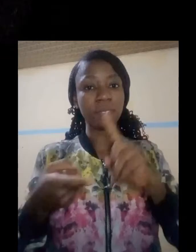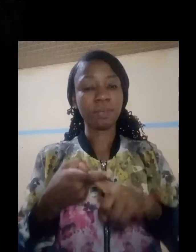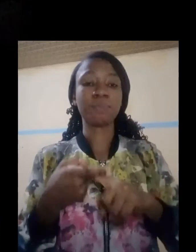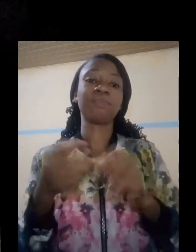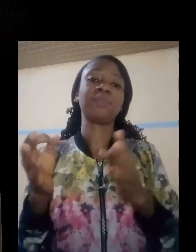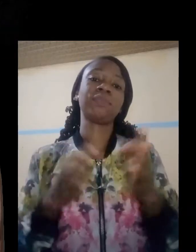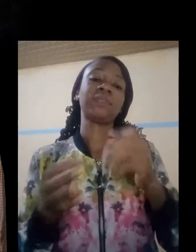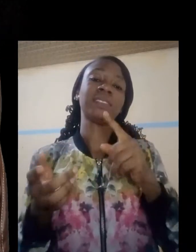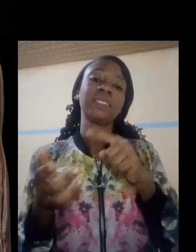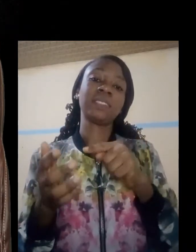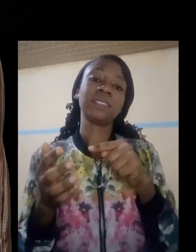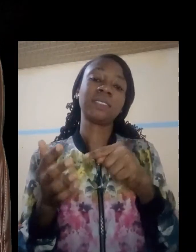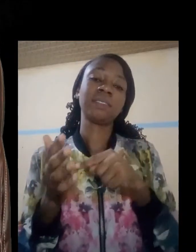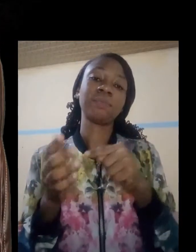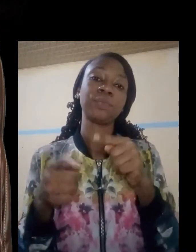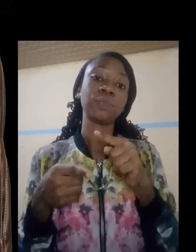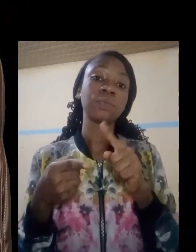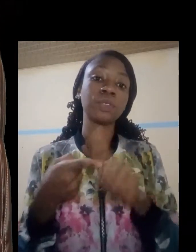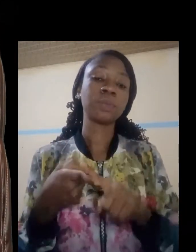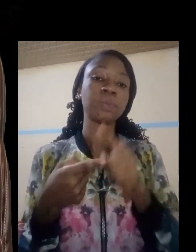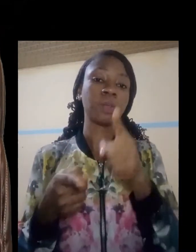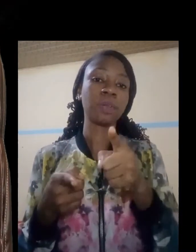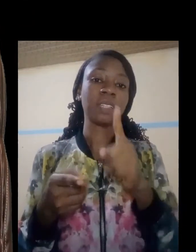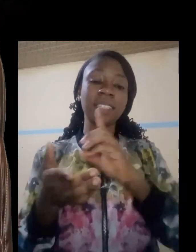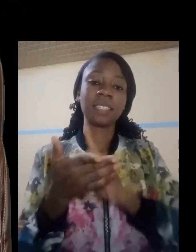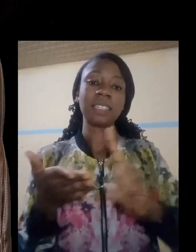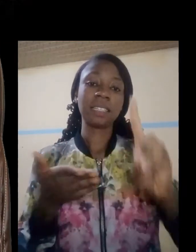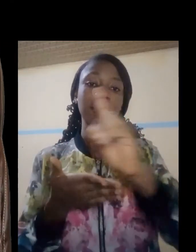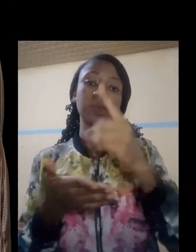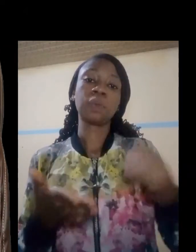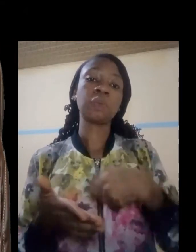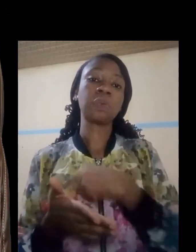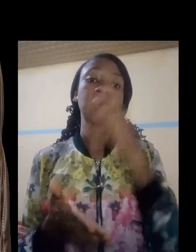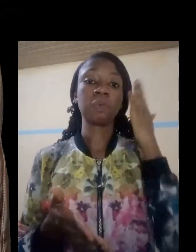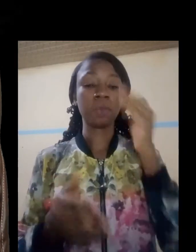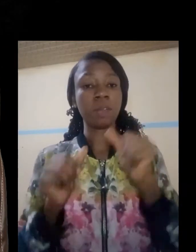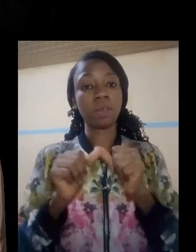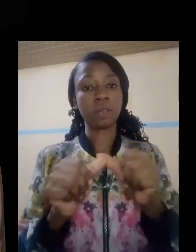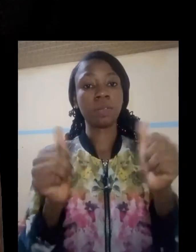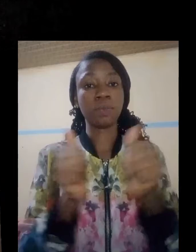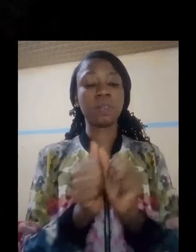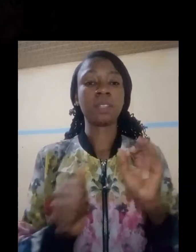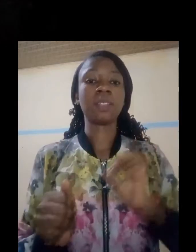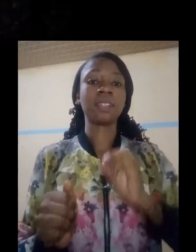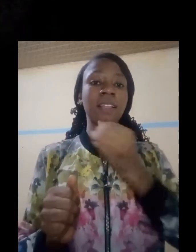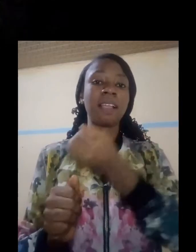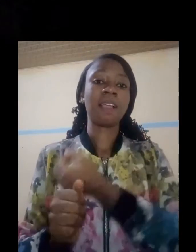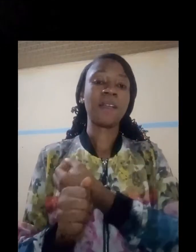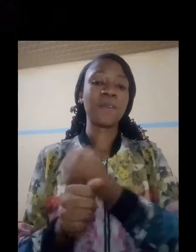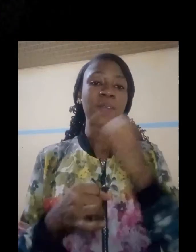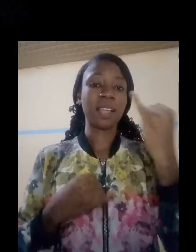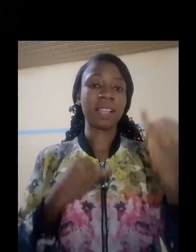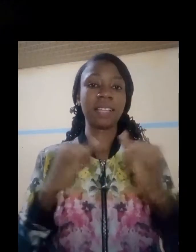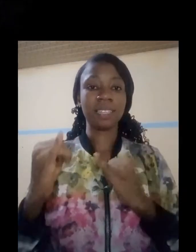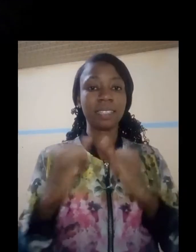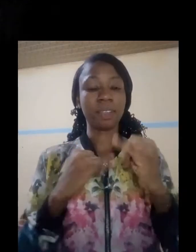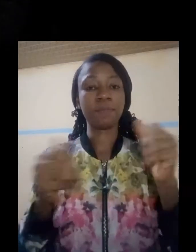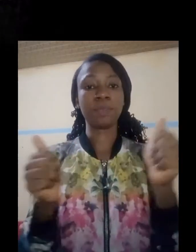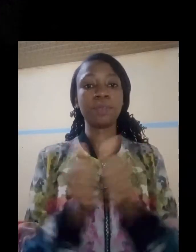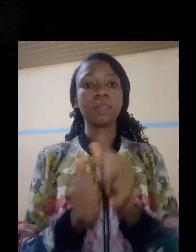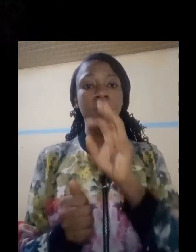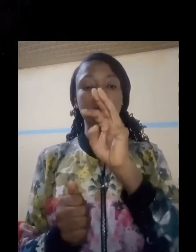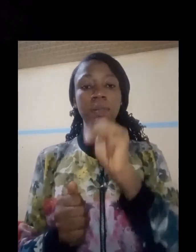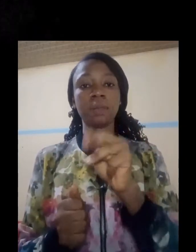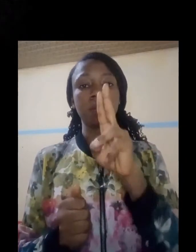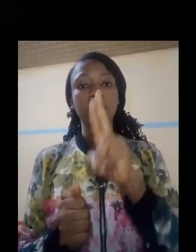us. In the next week, we are going to continue with our interview with Murtala and